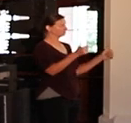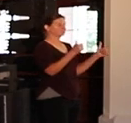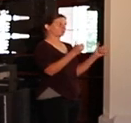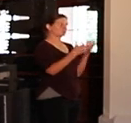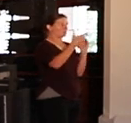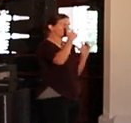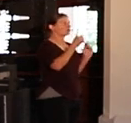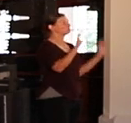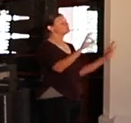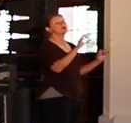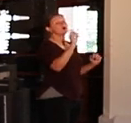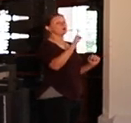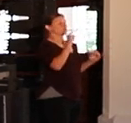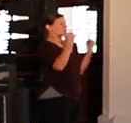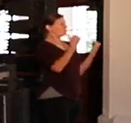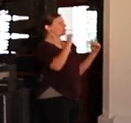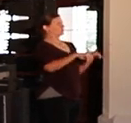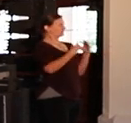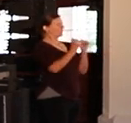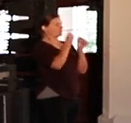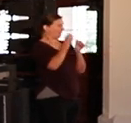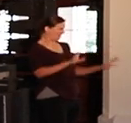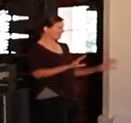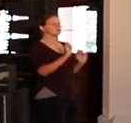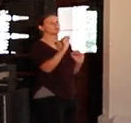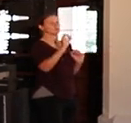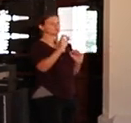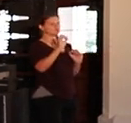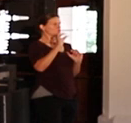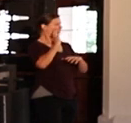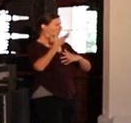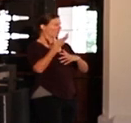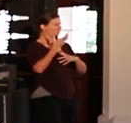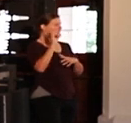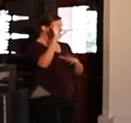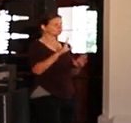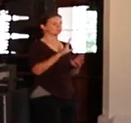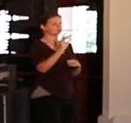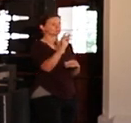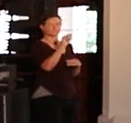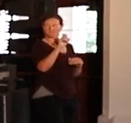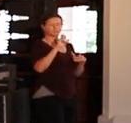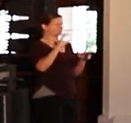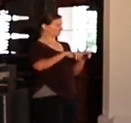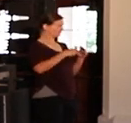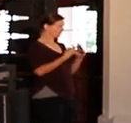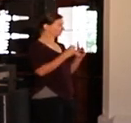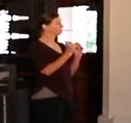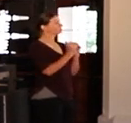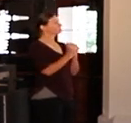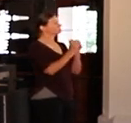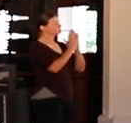I love it. Okay, we are going to begin with a blessing. So I'm going to have our chaplain, Chaplain Kate, start us off.